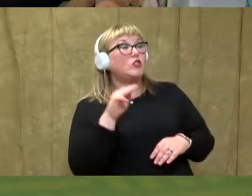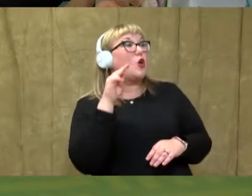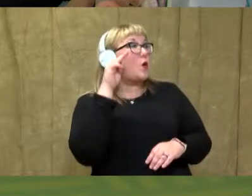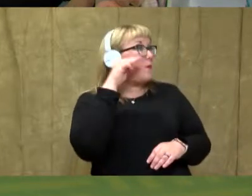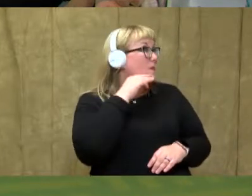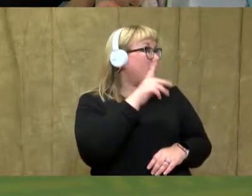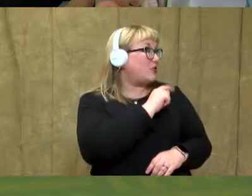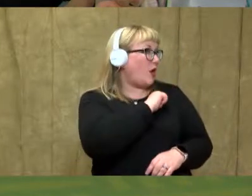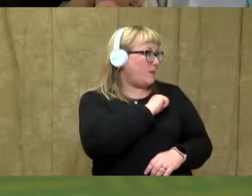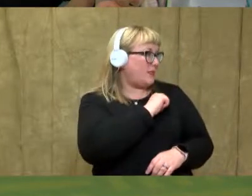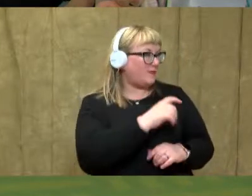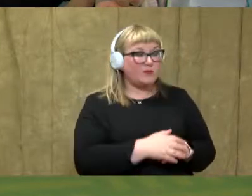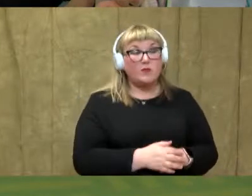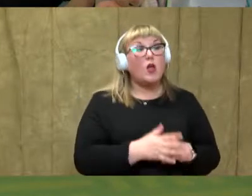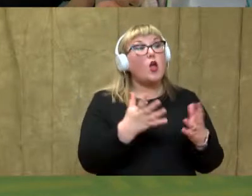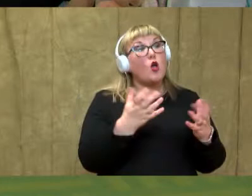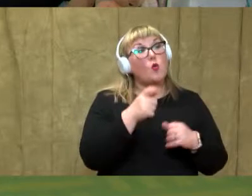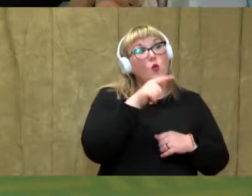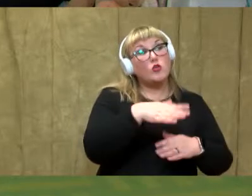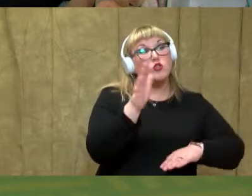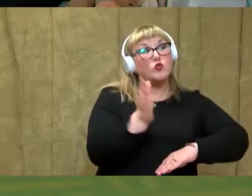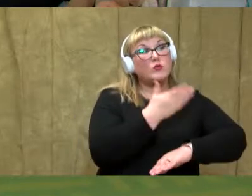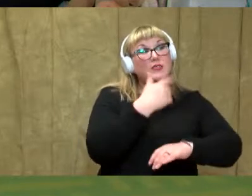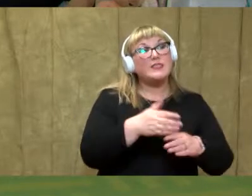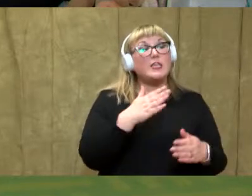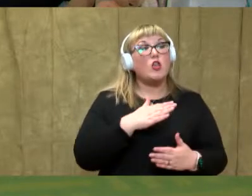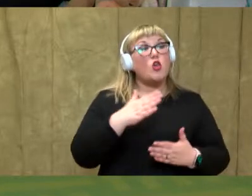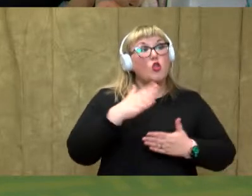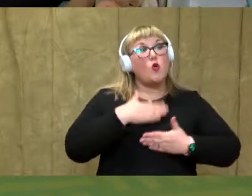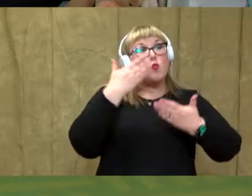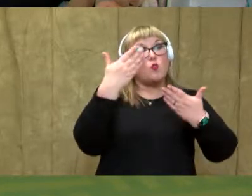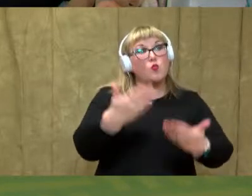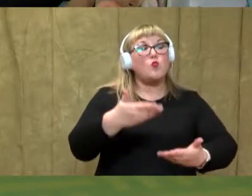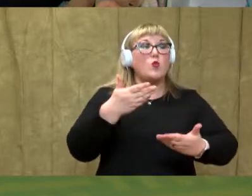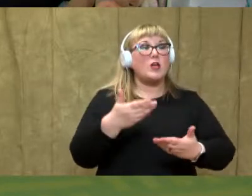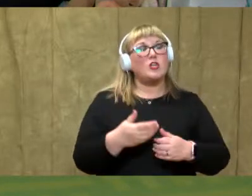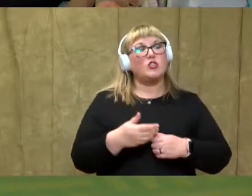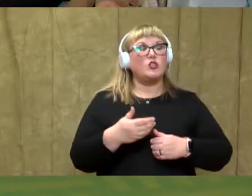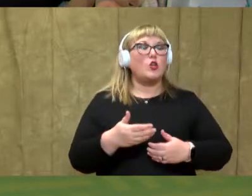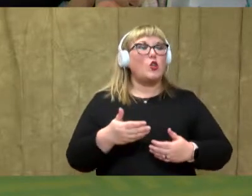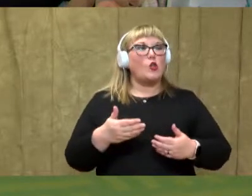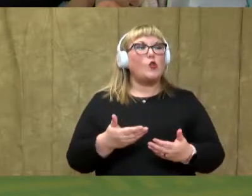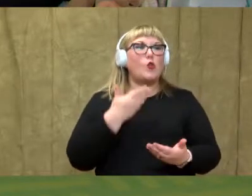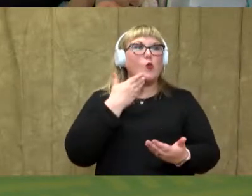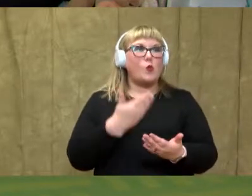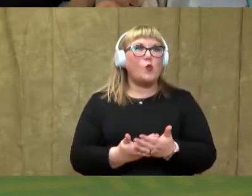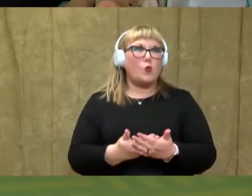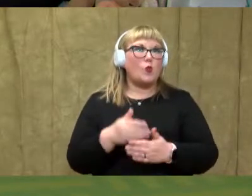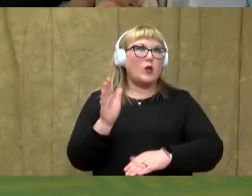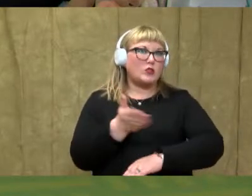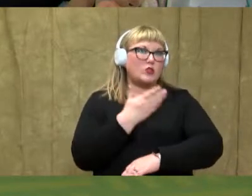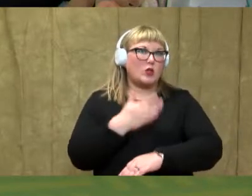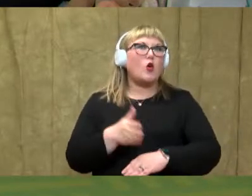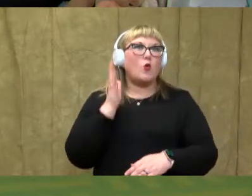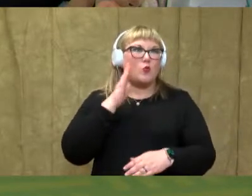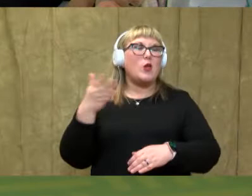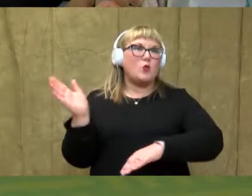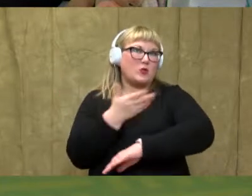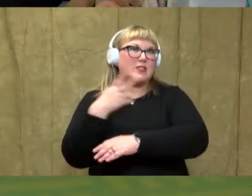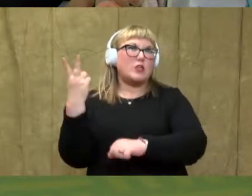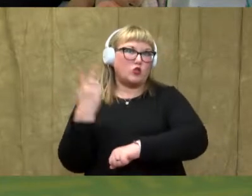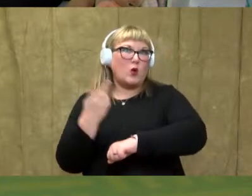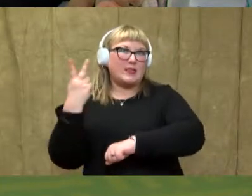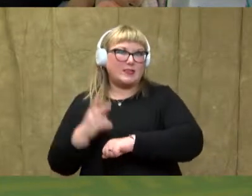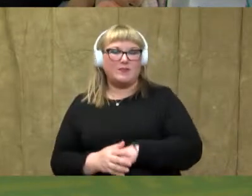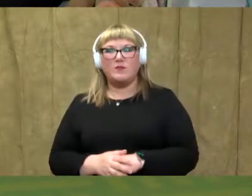So guys, we want you to sing the Wish Well song with us if you know it, and if not, we'll sing it 2 times to help you remember. Are you